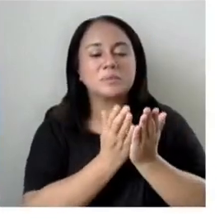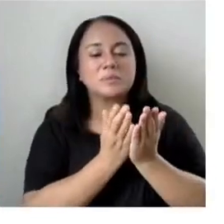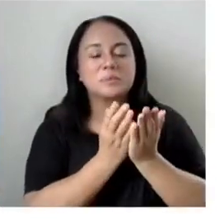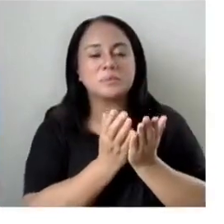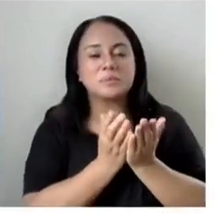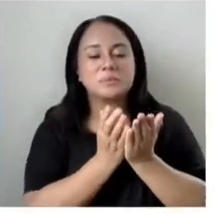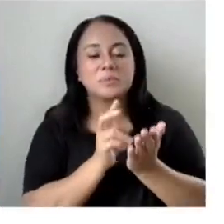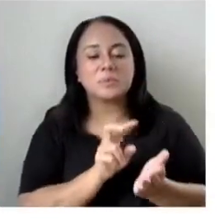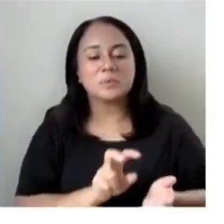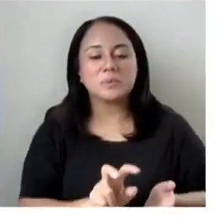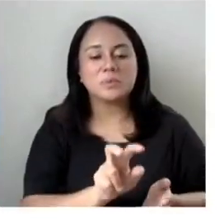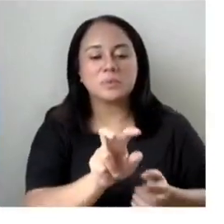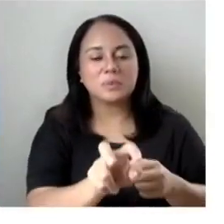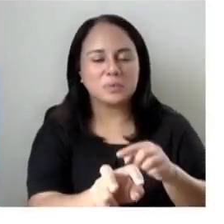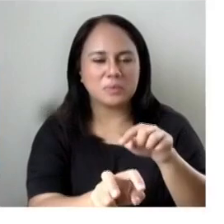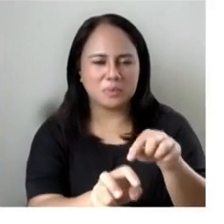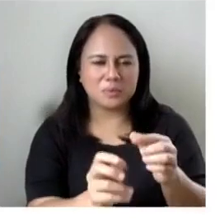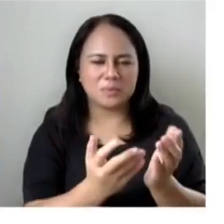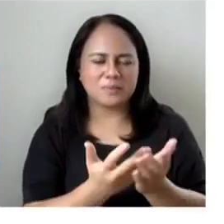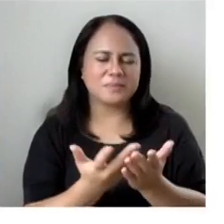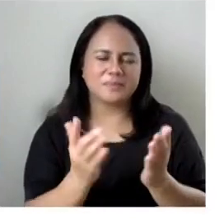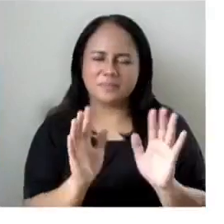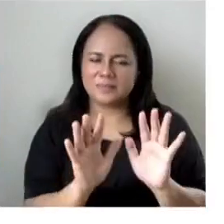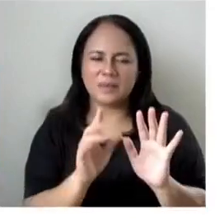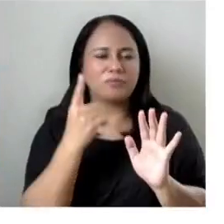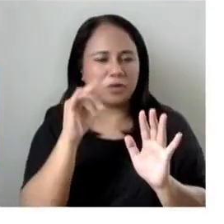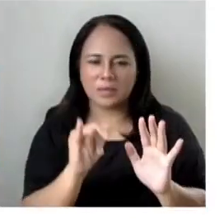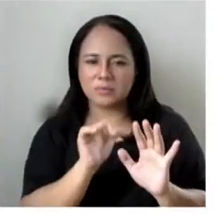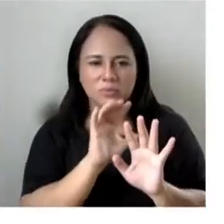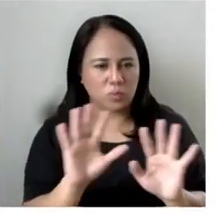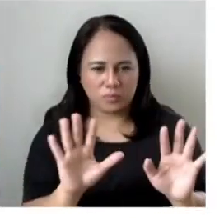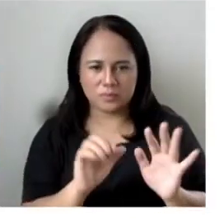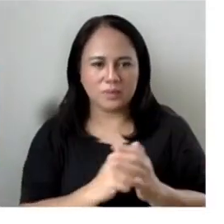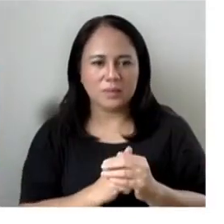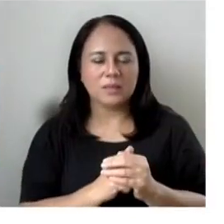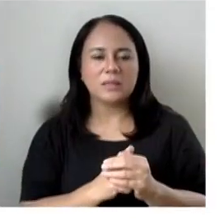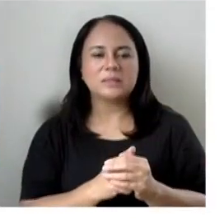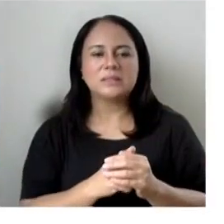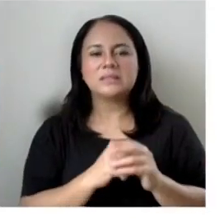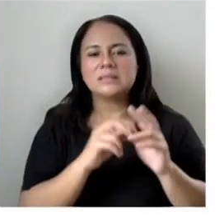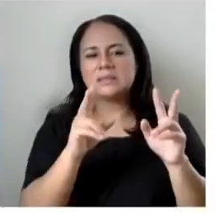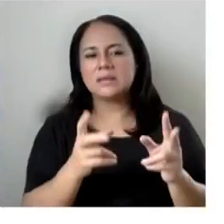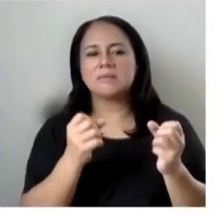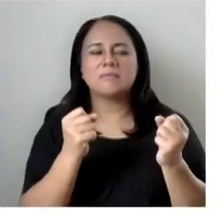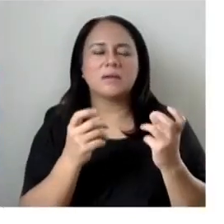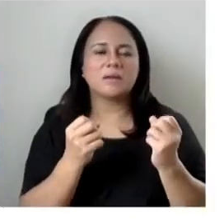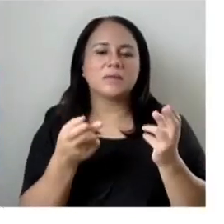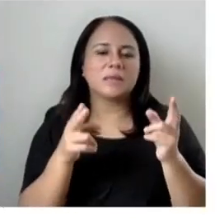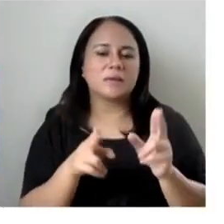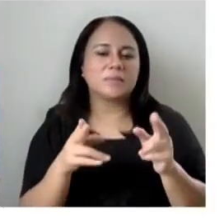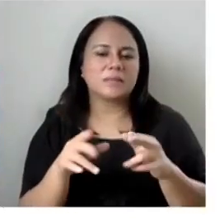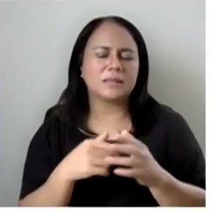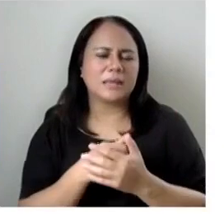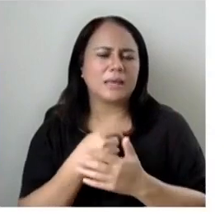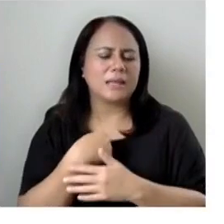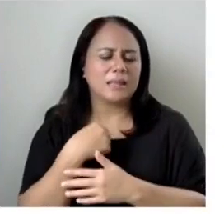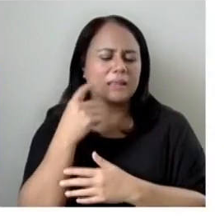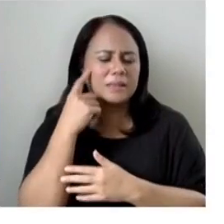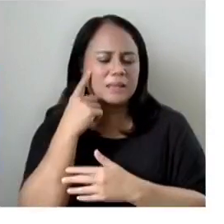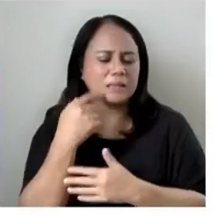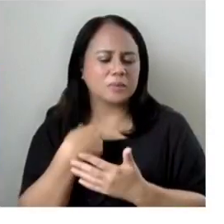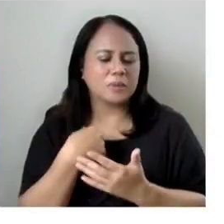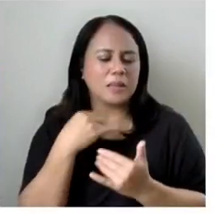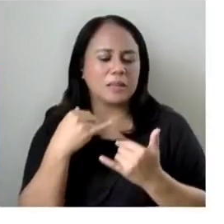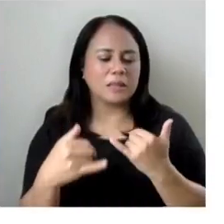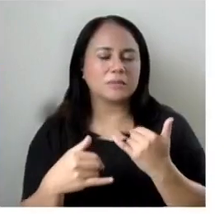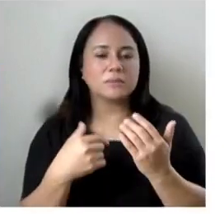time. You know, we've talked at length about this topic for many occasions now, and I think it was during our last